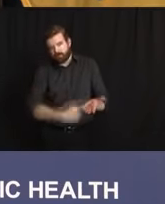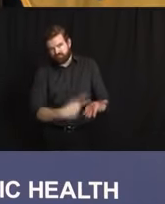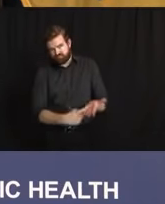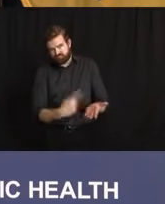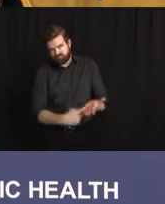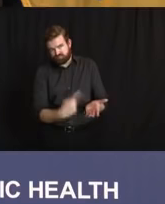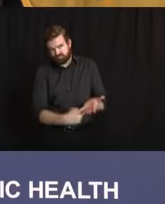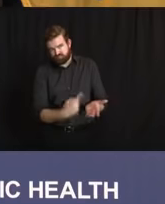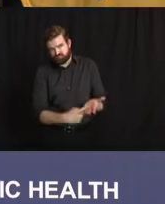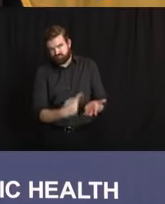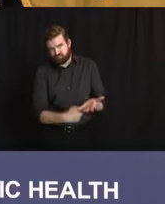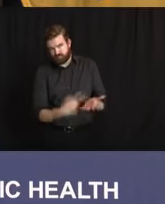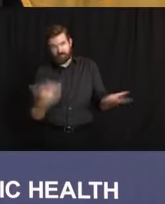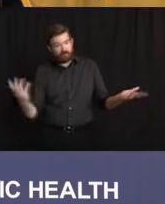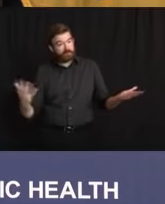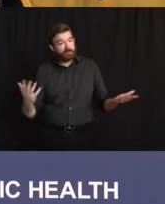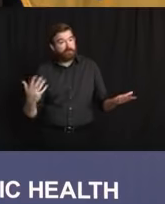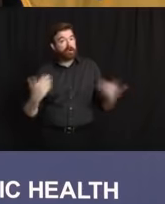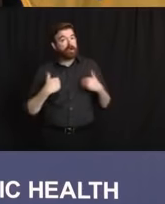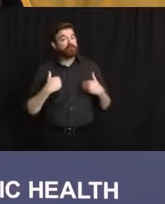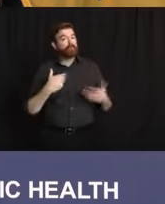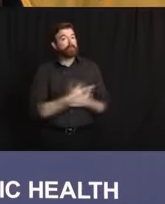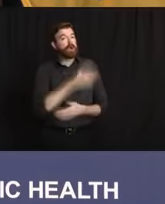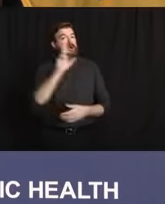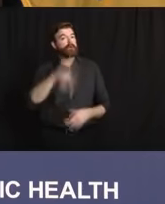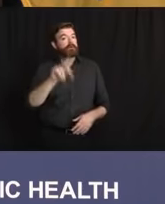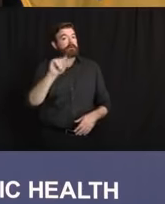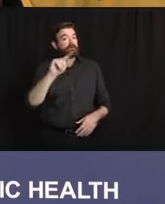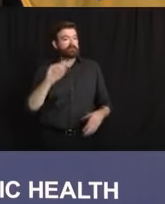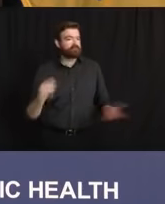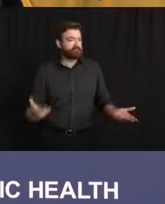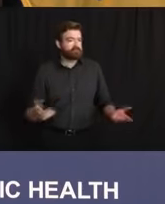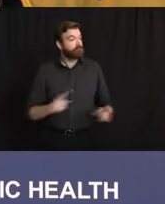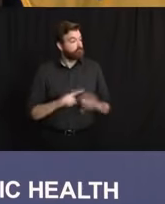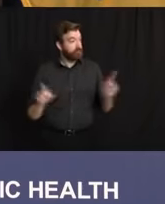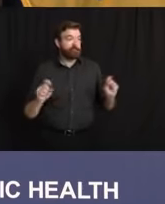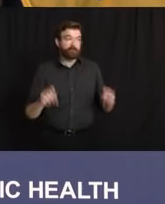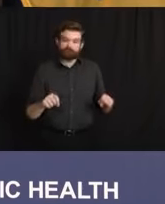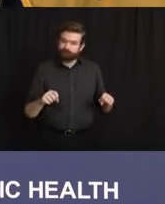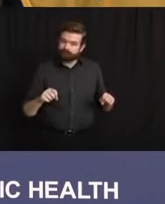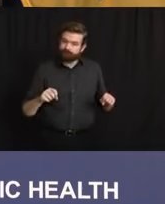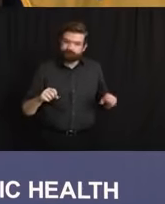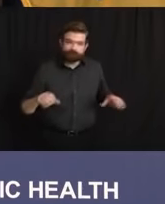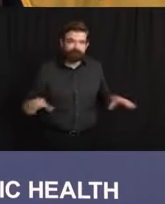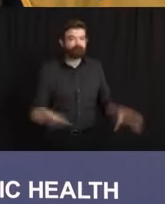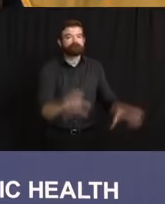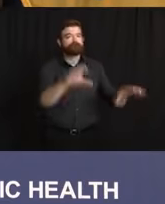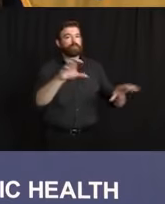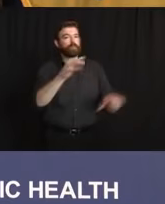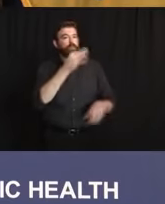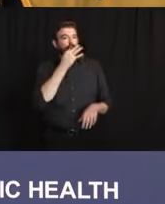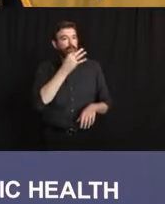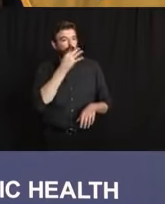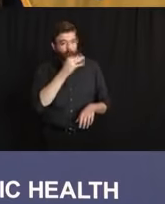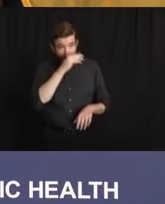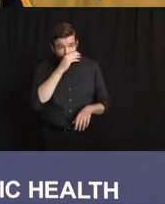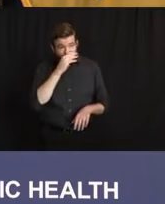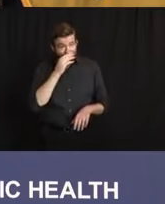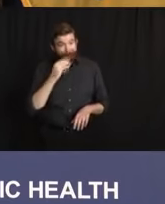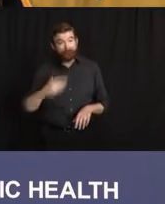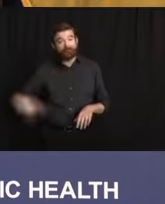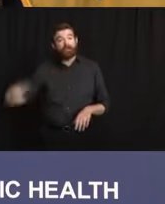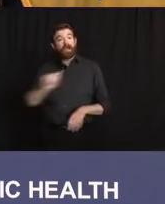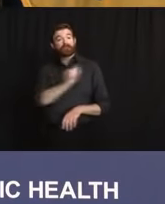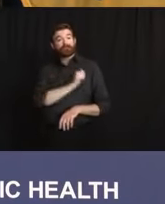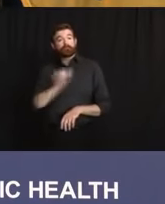We need them to act sooner than later. As you know, the Assembly has already passed the law that would allow us, once it's